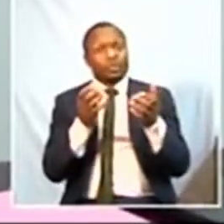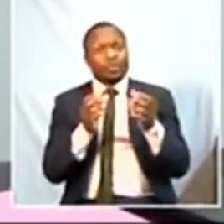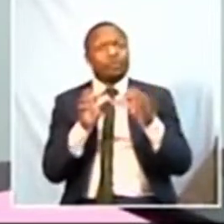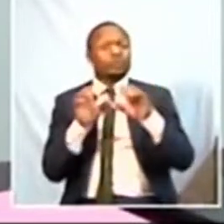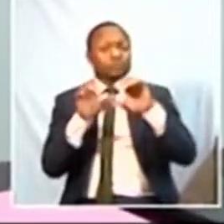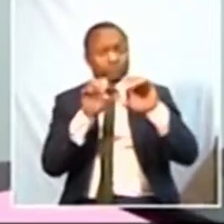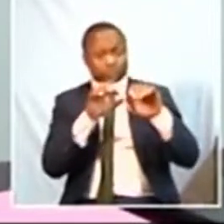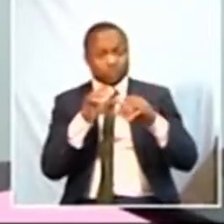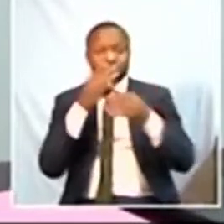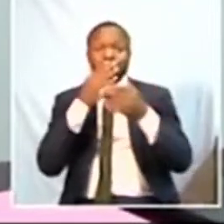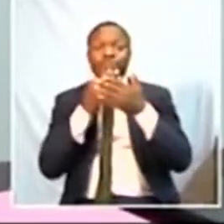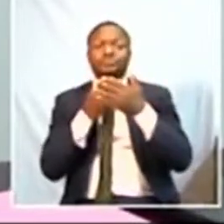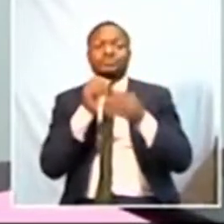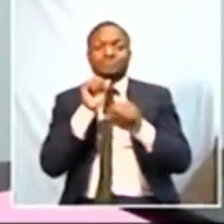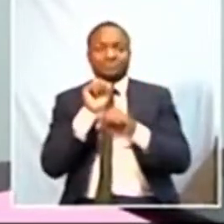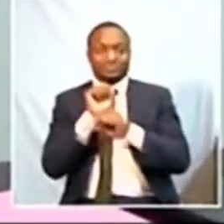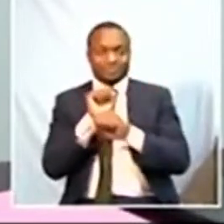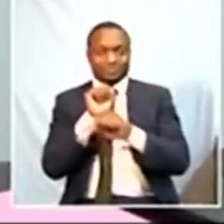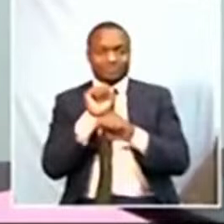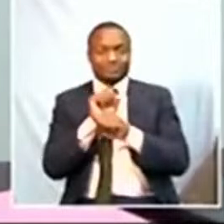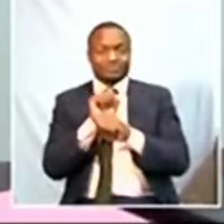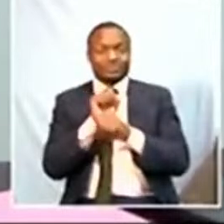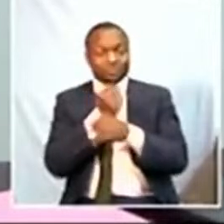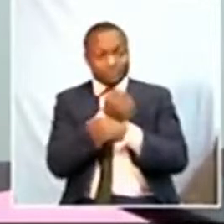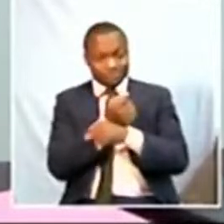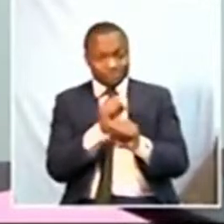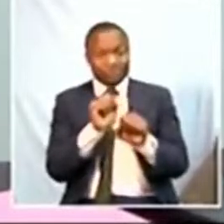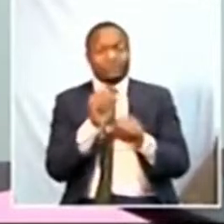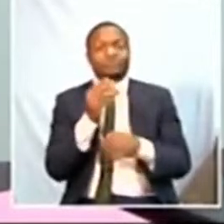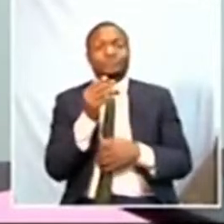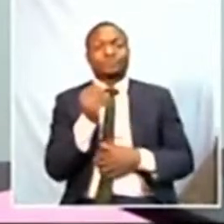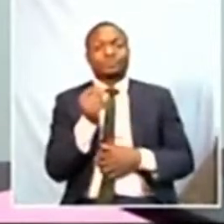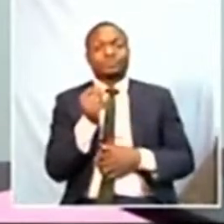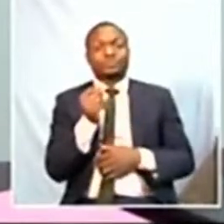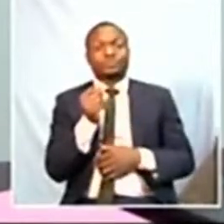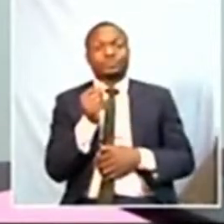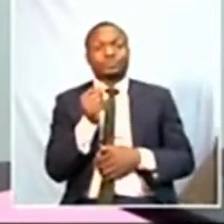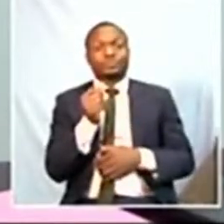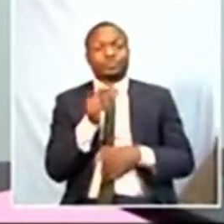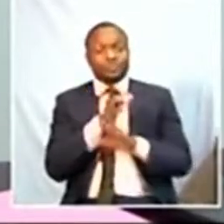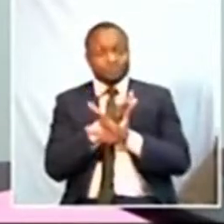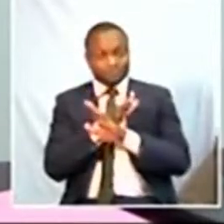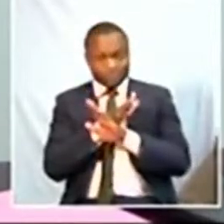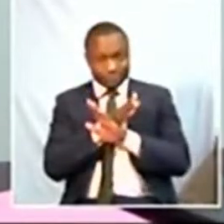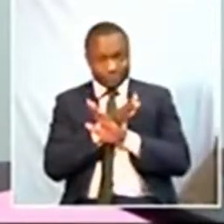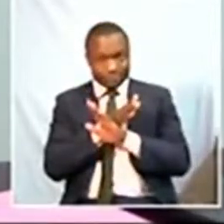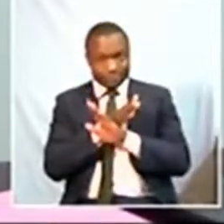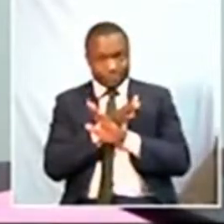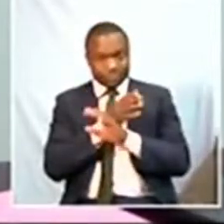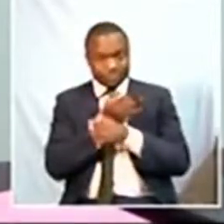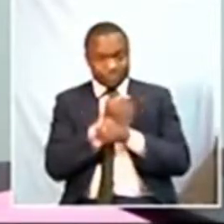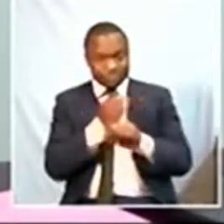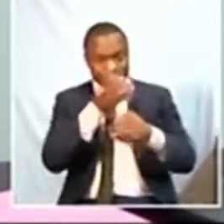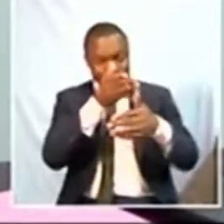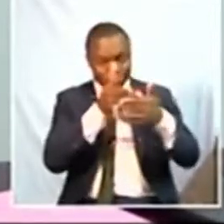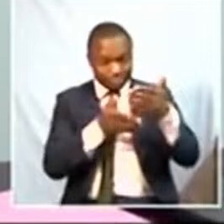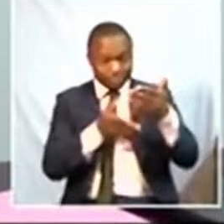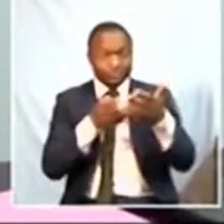good job to save resources for Mother Zambia. We want to save these meager